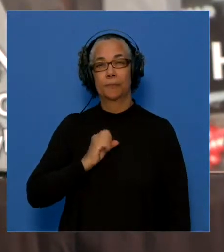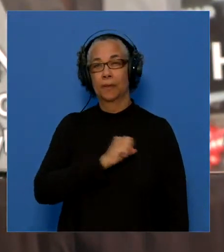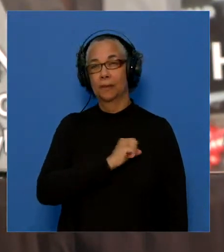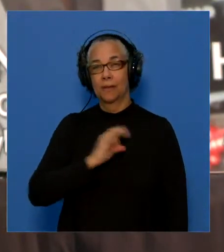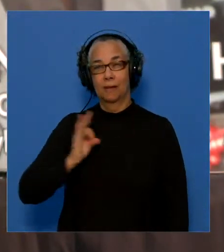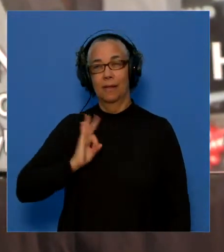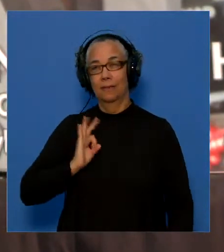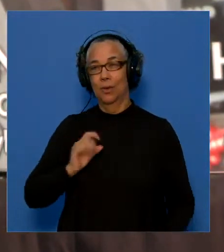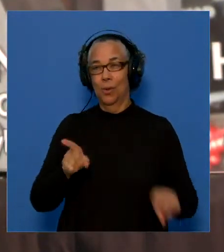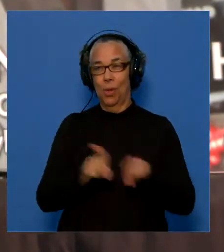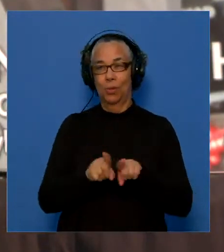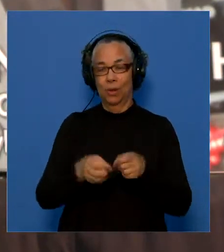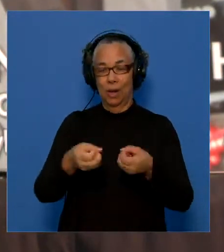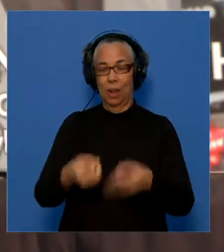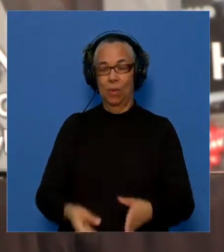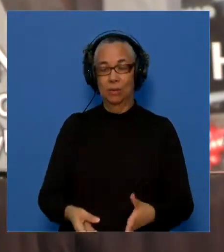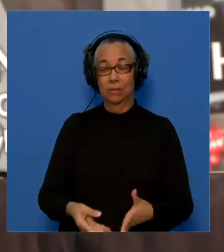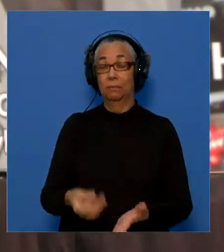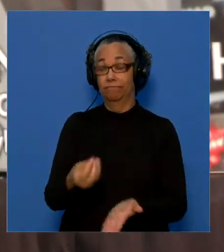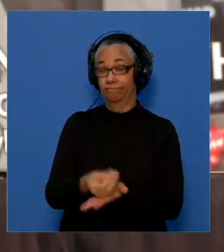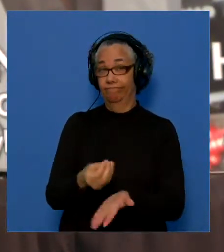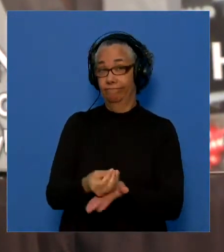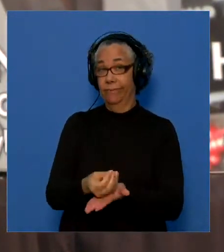lost wages as well.